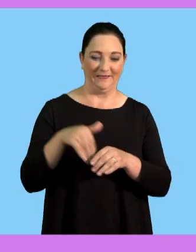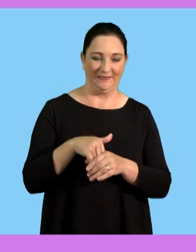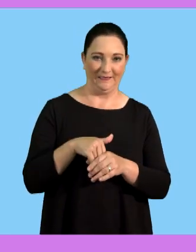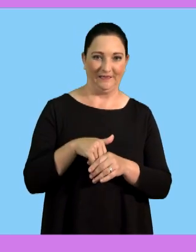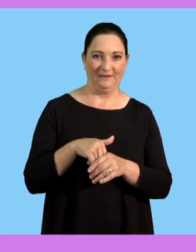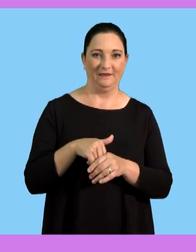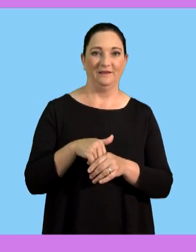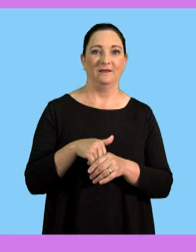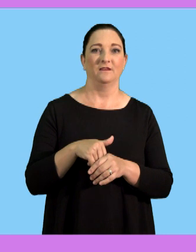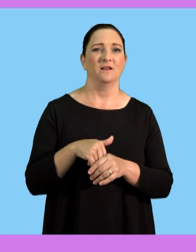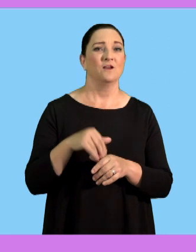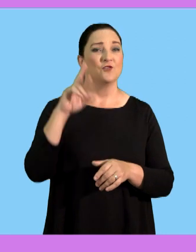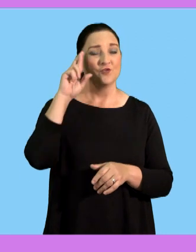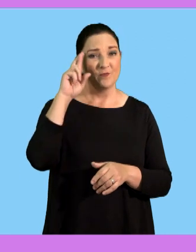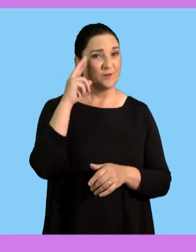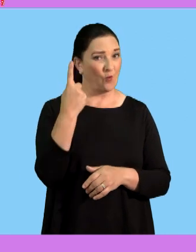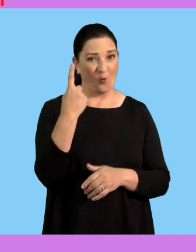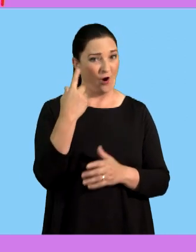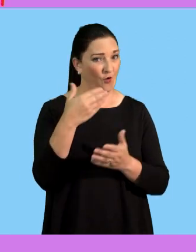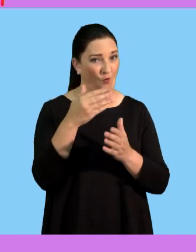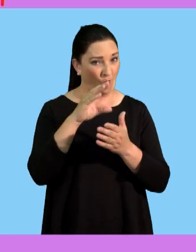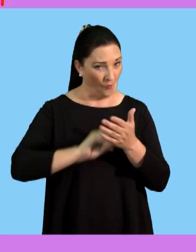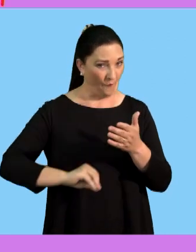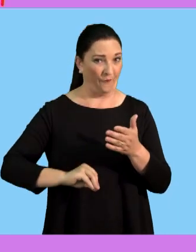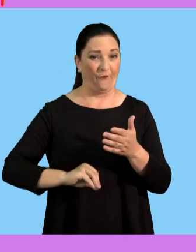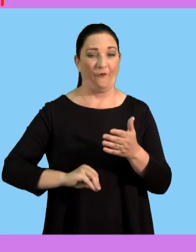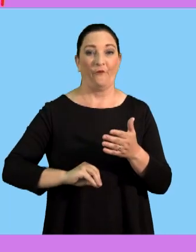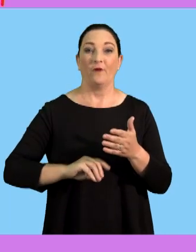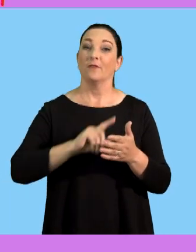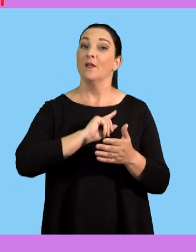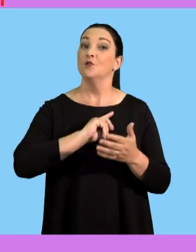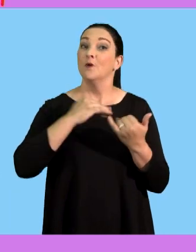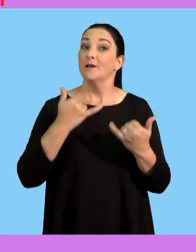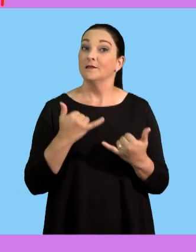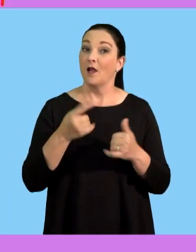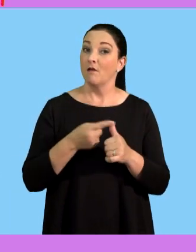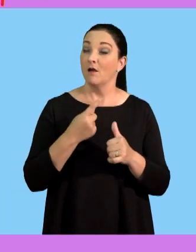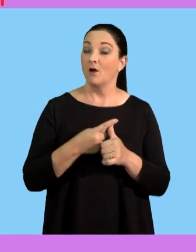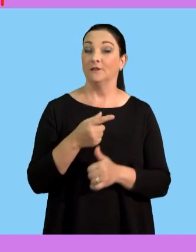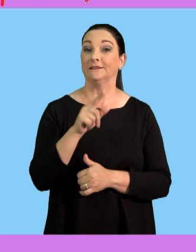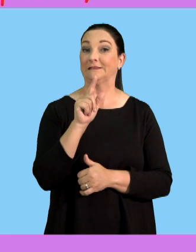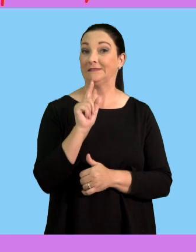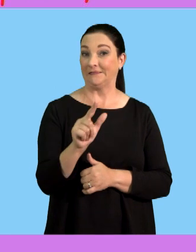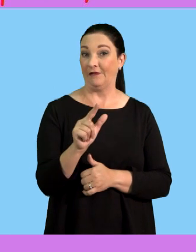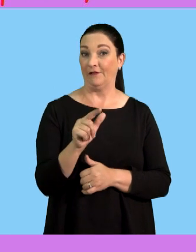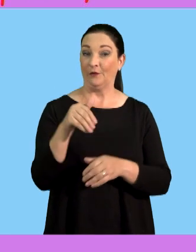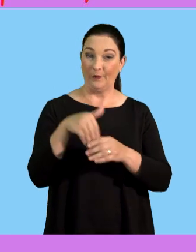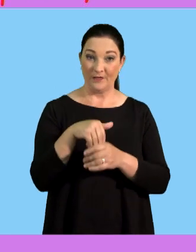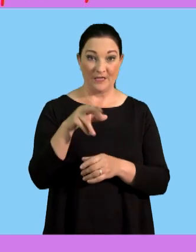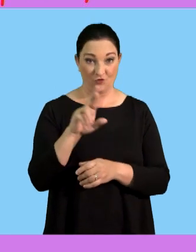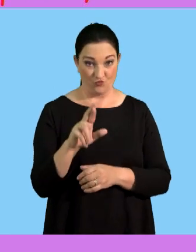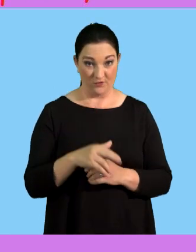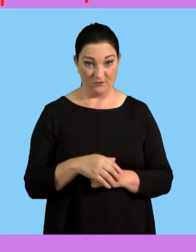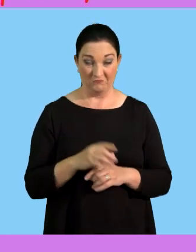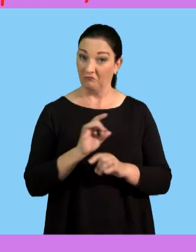So already, your second friend took one. We agree. So therefore, we only have 7 chocolates with